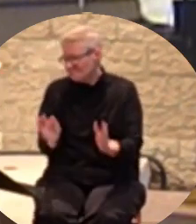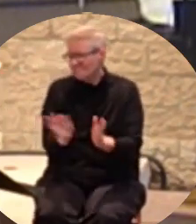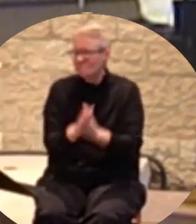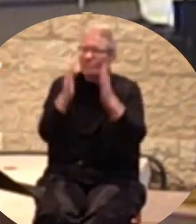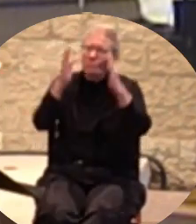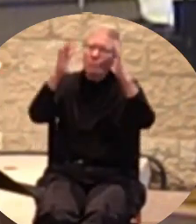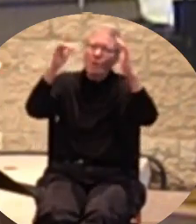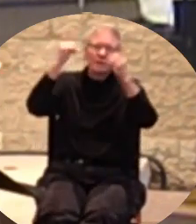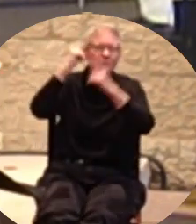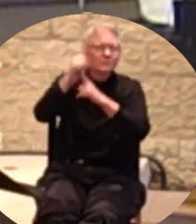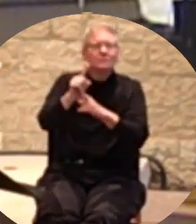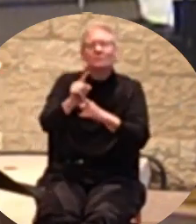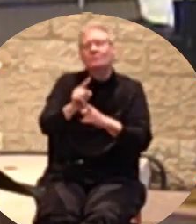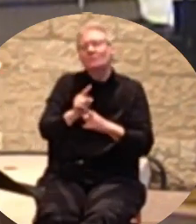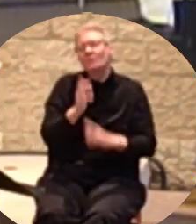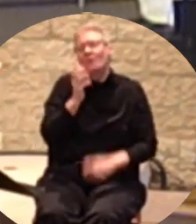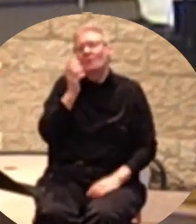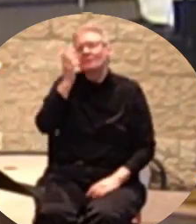Praise for the